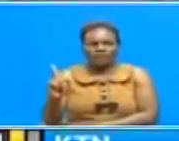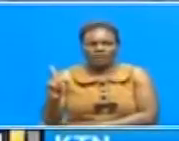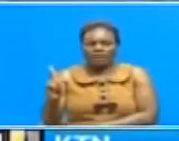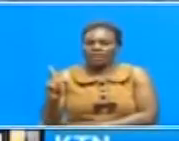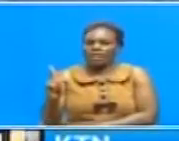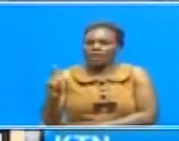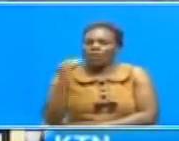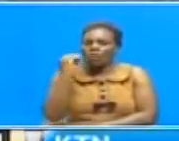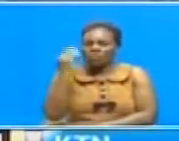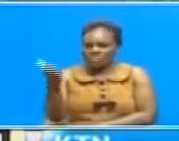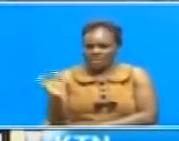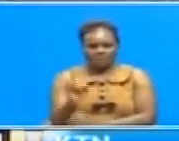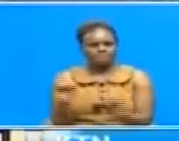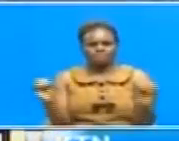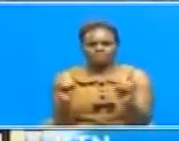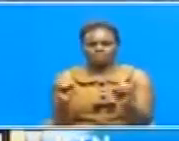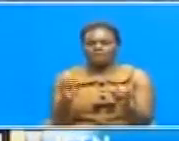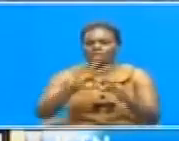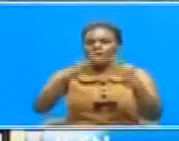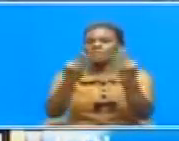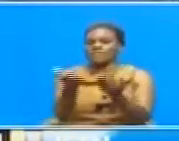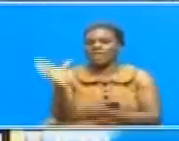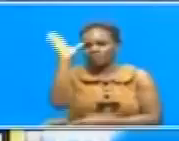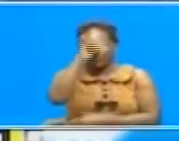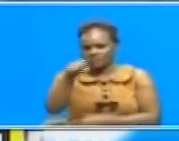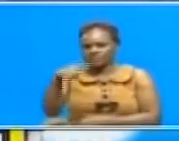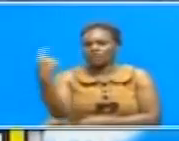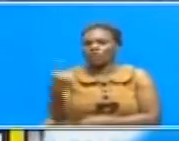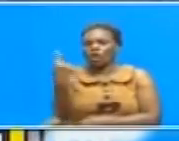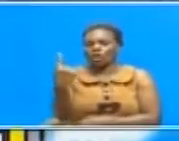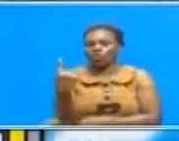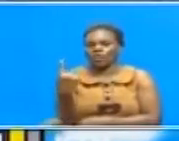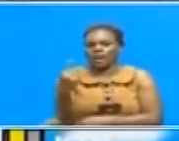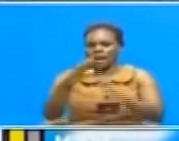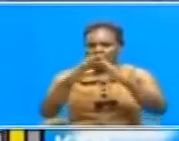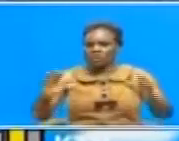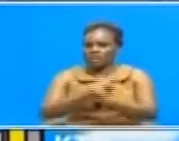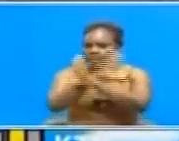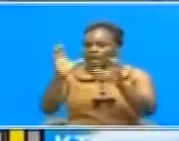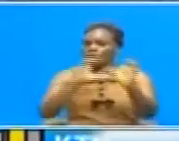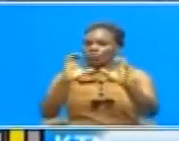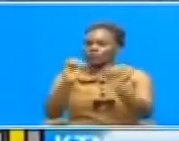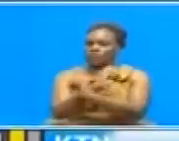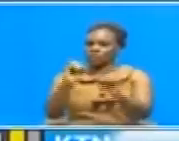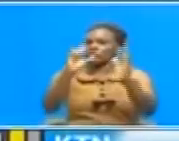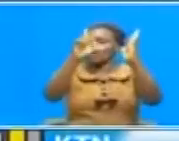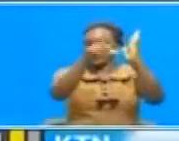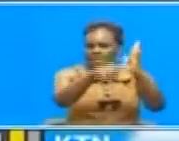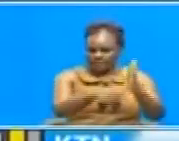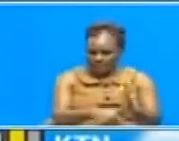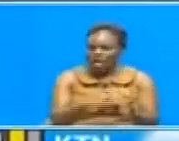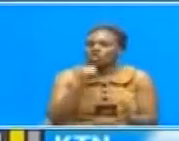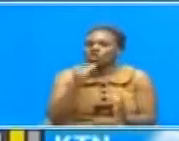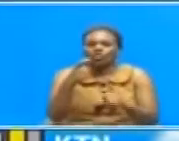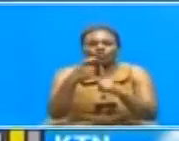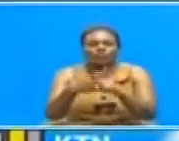Hakuwa kwake nyumbani, watu wake walikuwa hawapo. Alikuwa amesafirisha familia. There was no clear communication later on, not